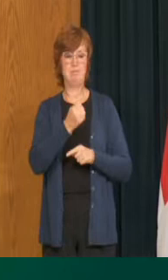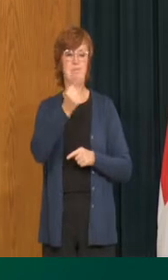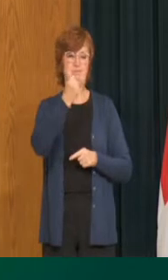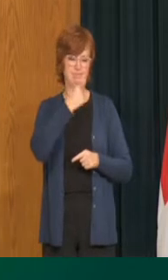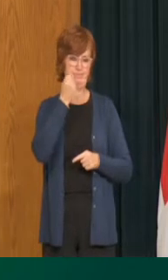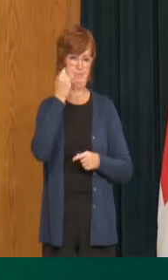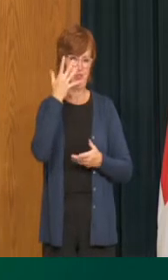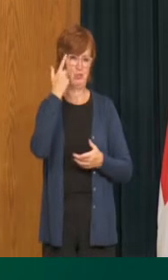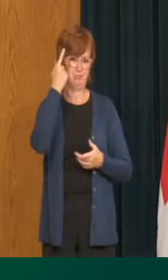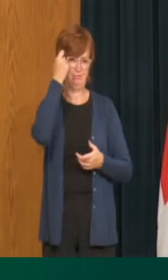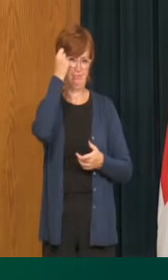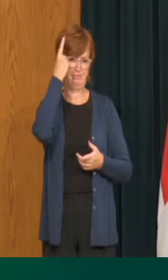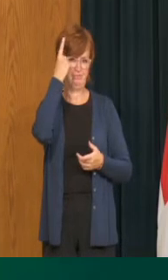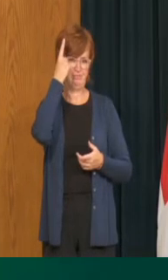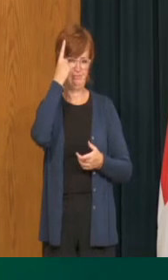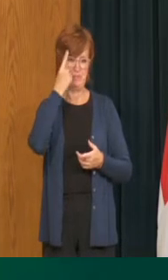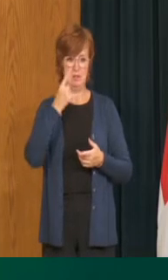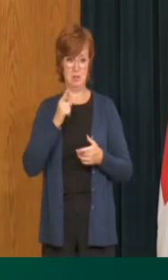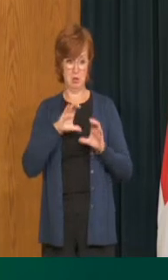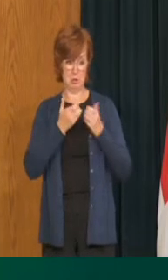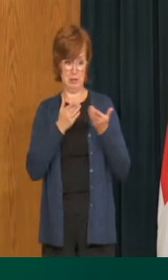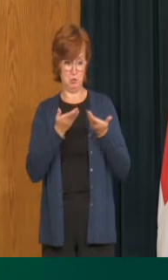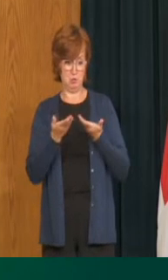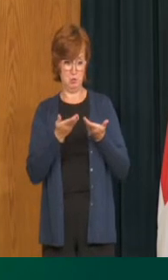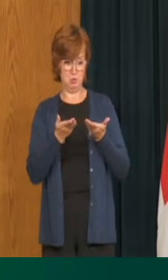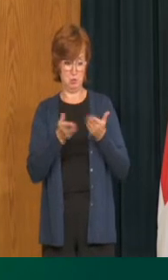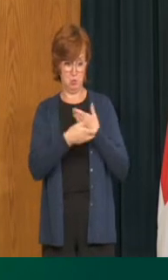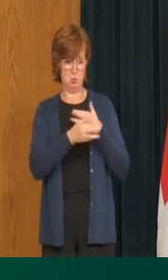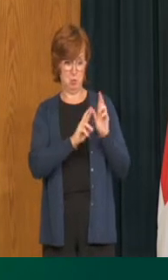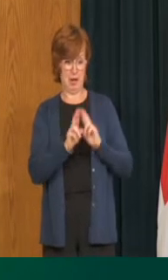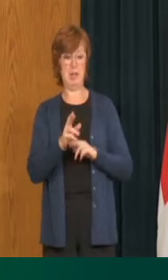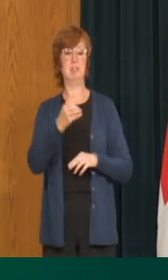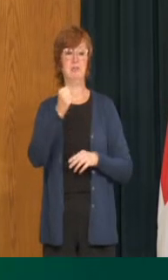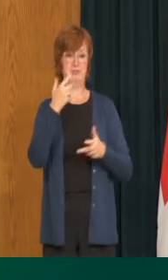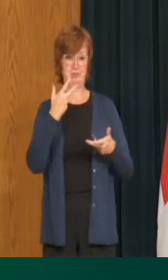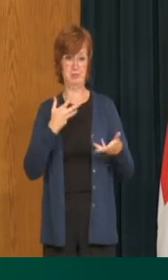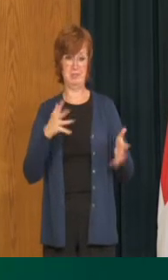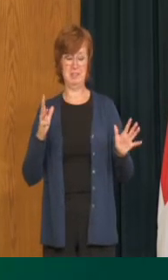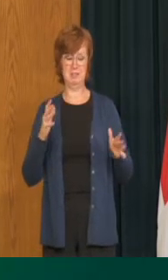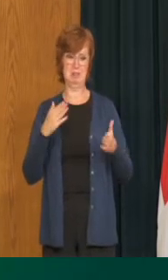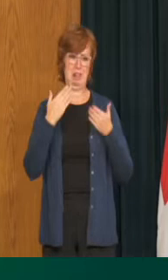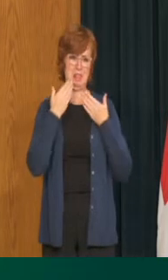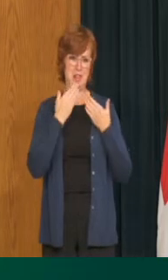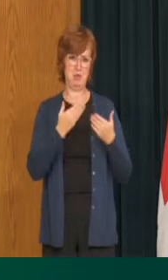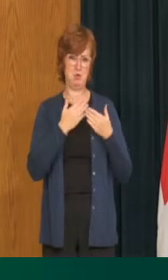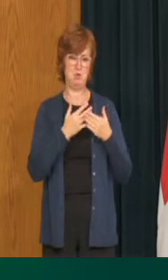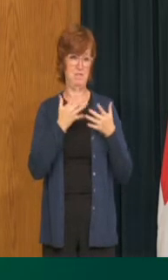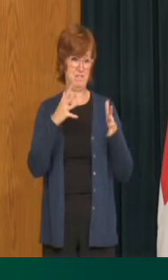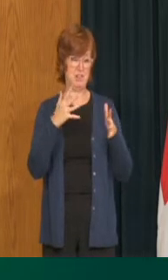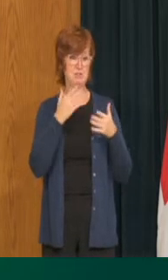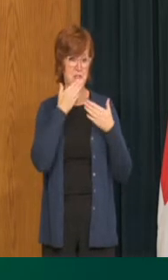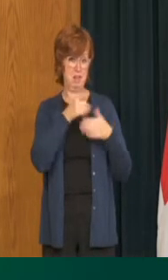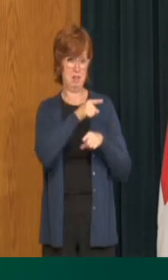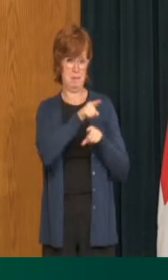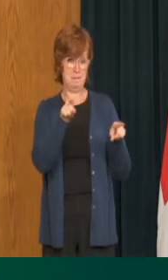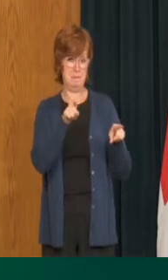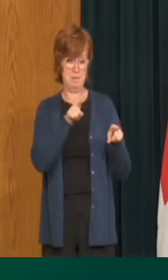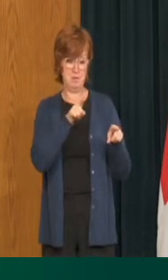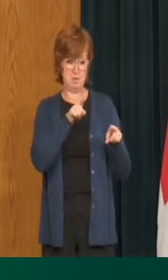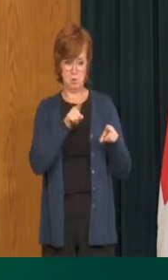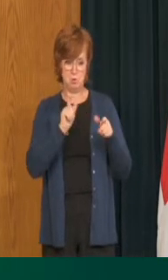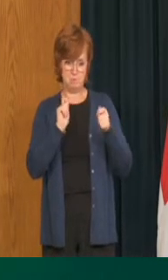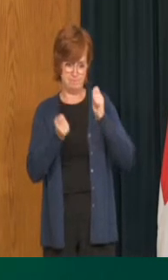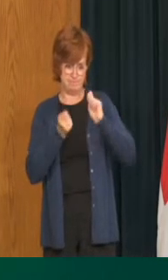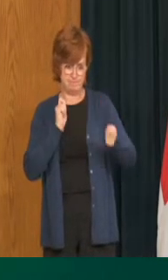but they are getting their classrooms ready, and I thank them for the efforts that they are making in implementing their divisional plans,